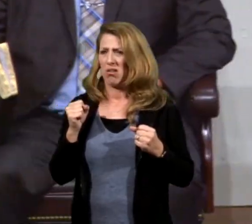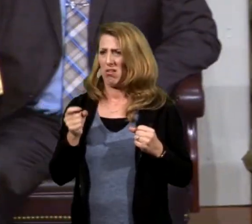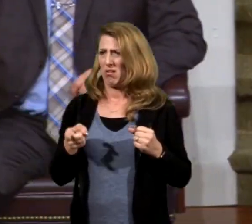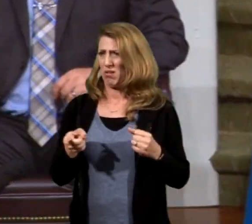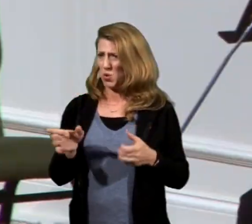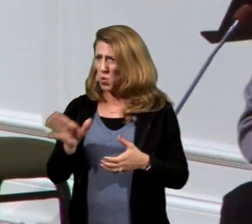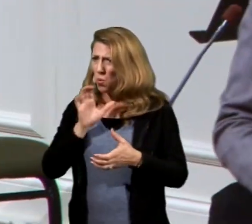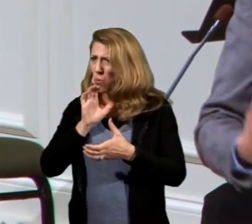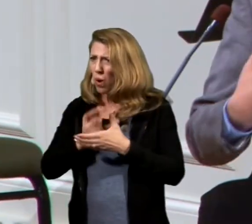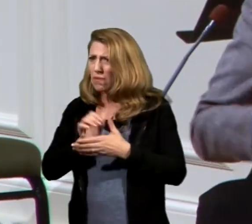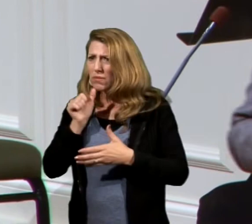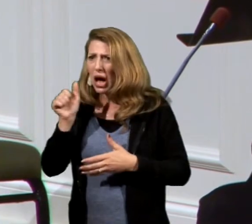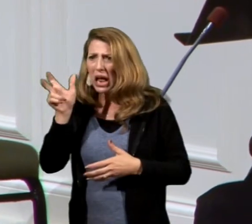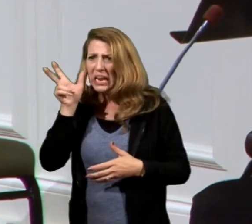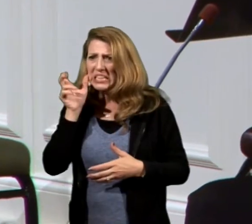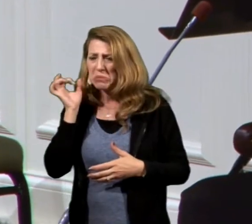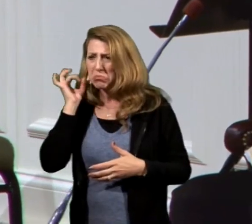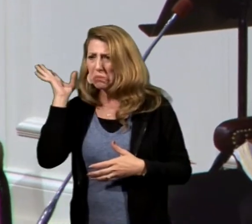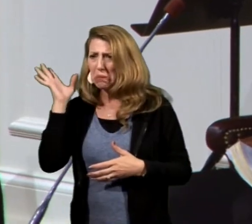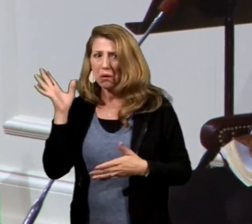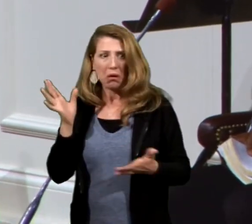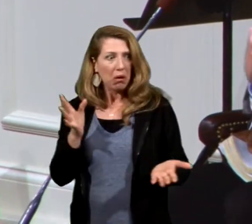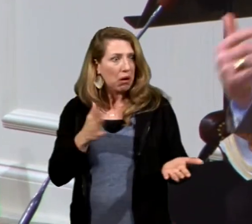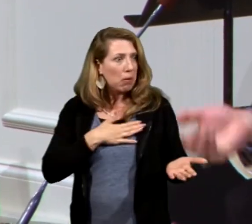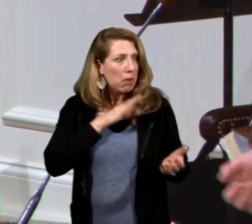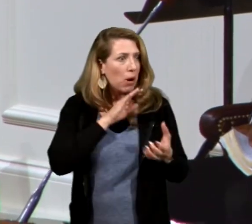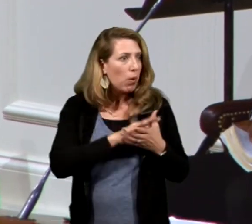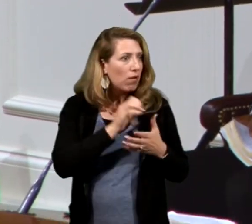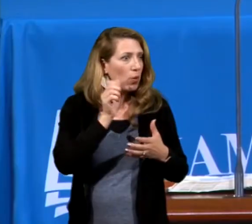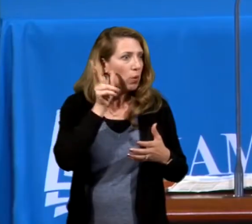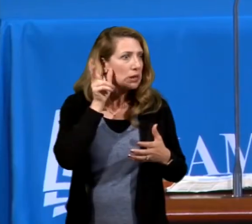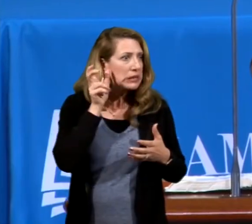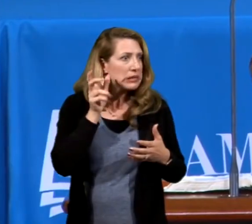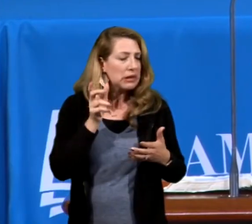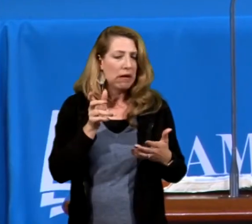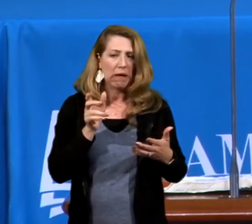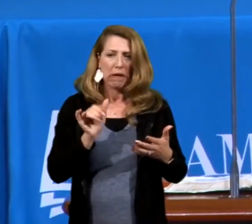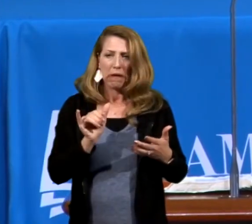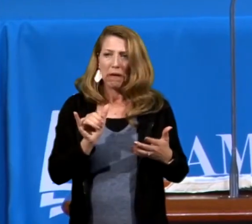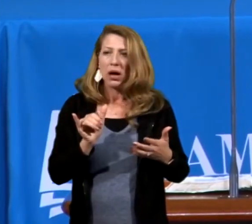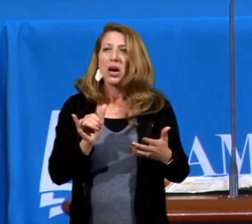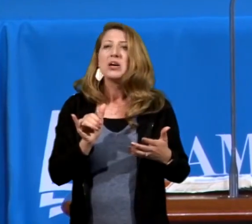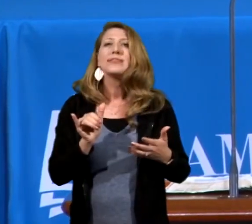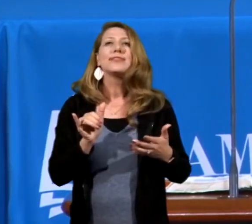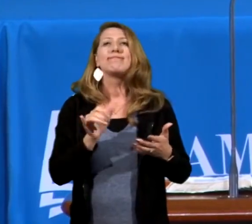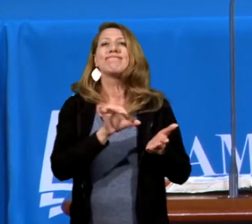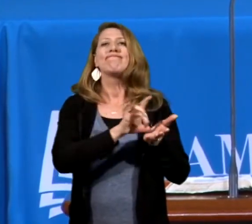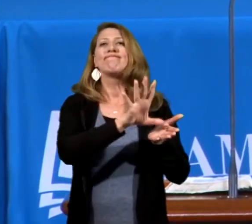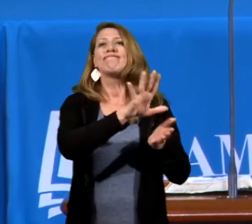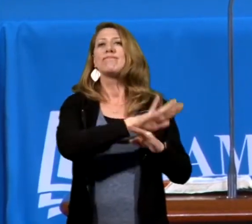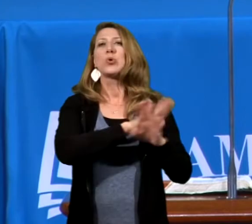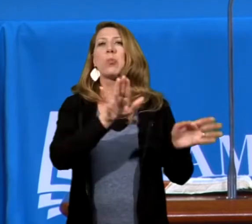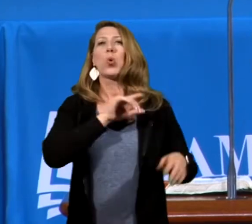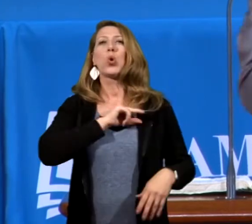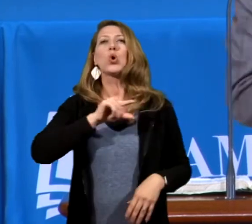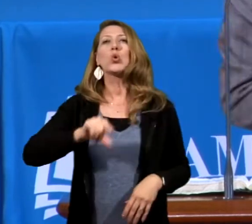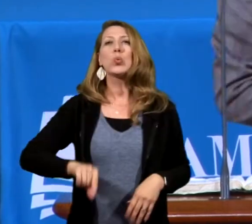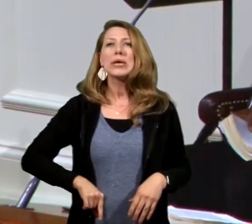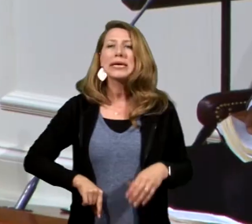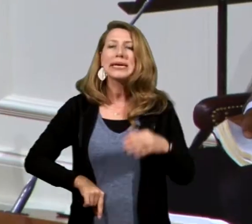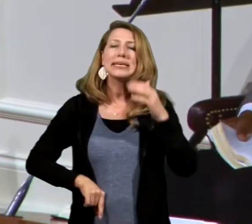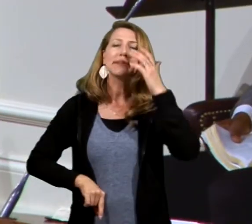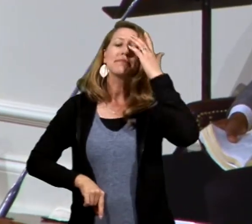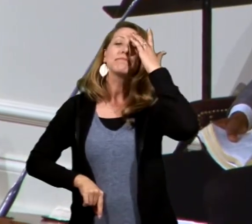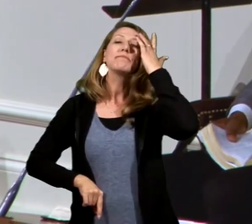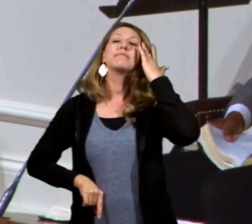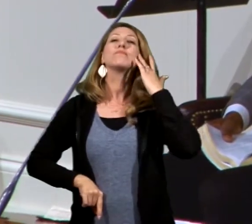your wife doesn't listen to you, my wife won't listen to me, and you got to do something about this. So he removed her from being queen and gave